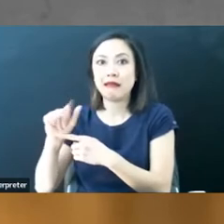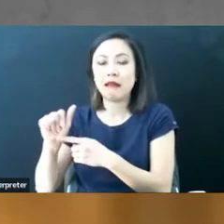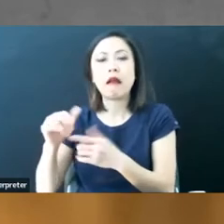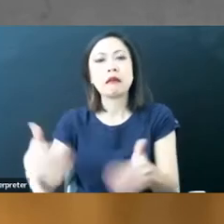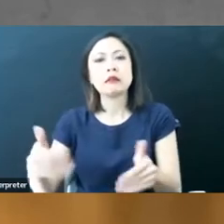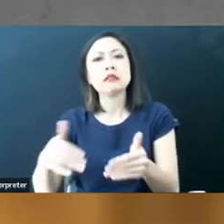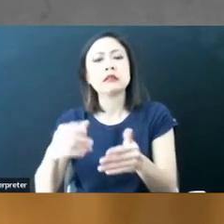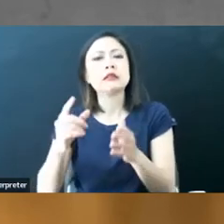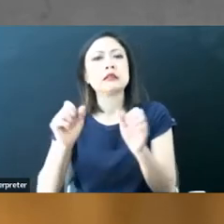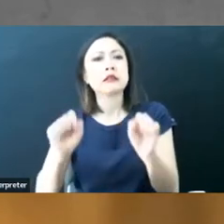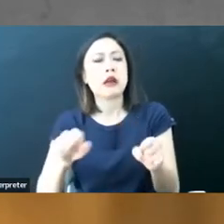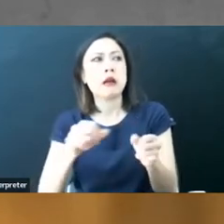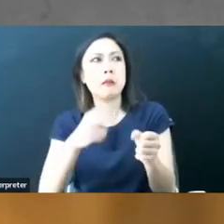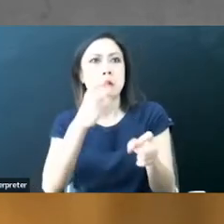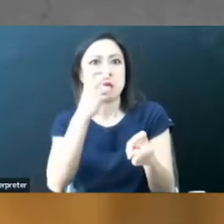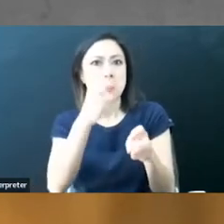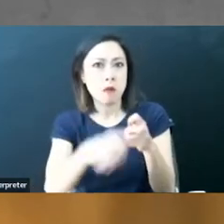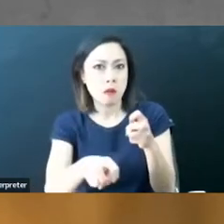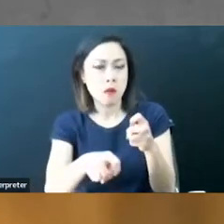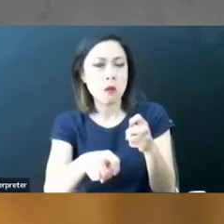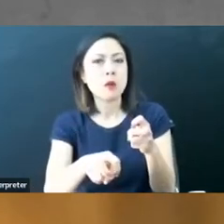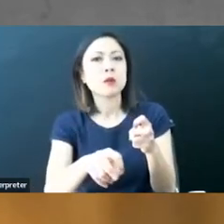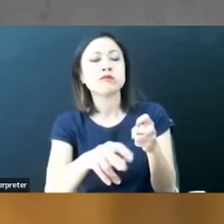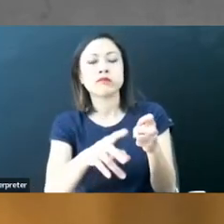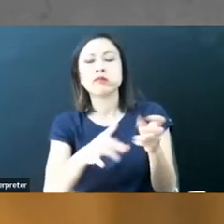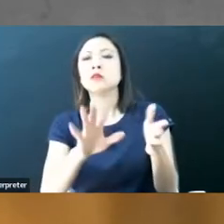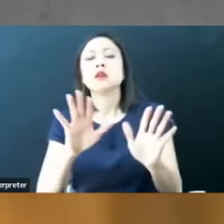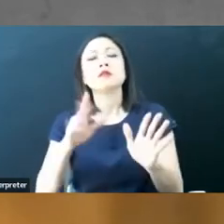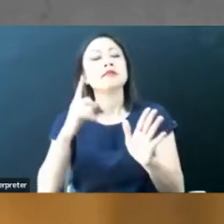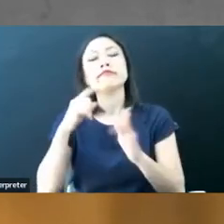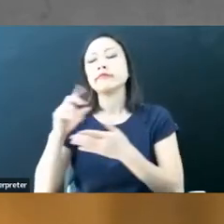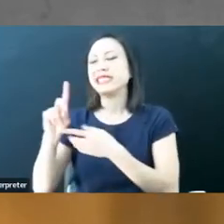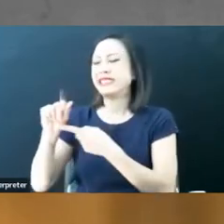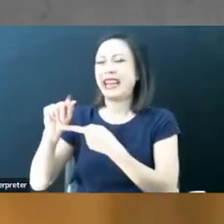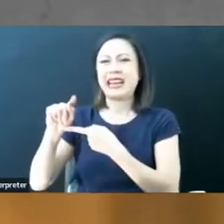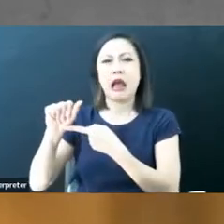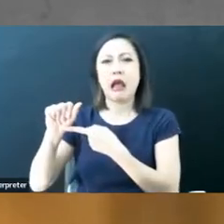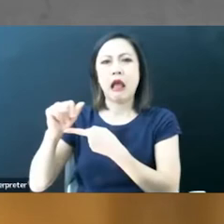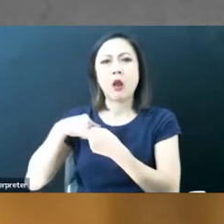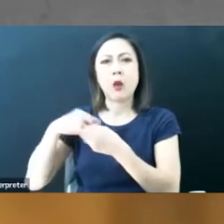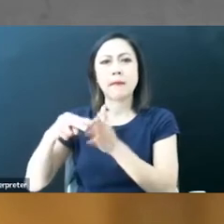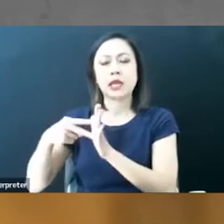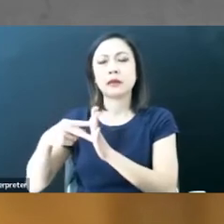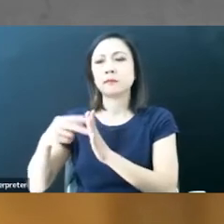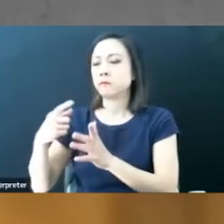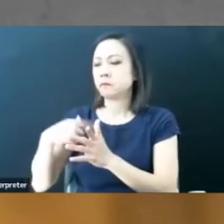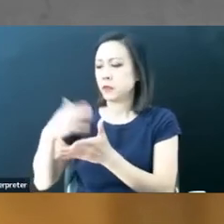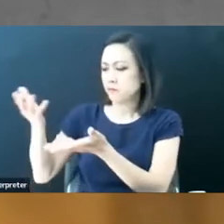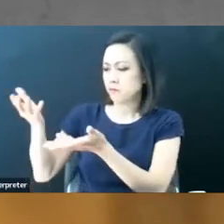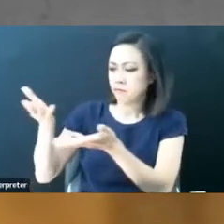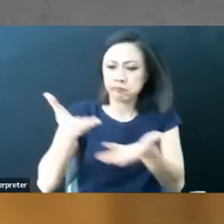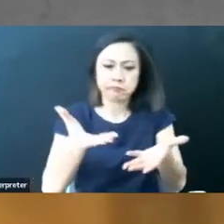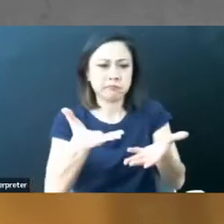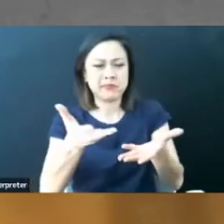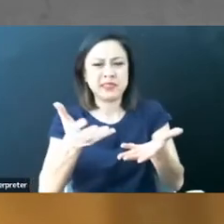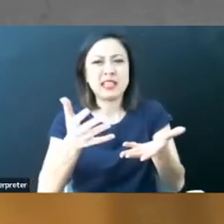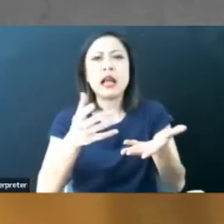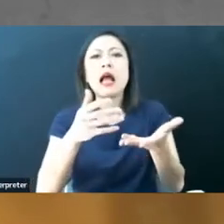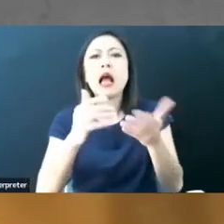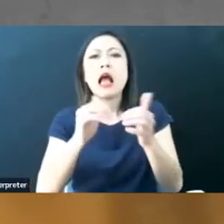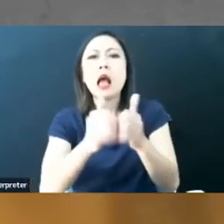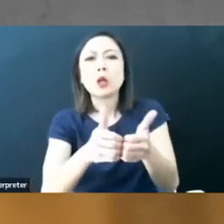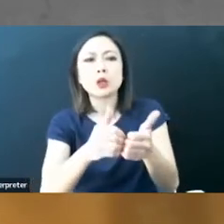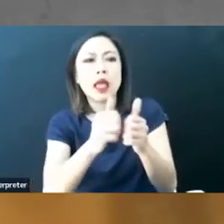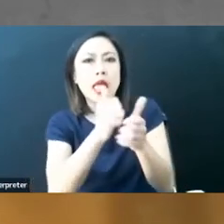necessarily, when I say data, what I'm looking for is a way to help people think through issues. I often say